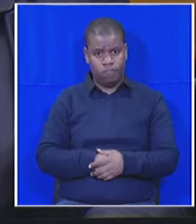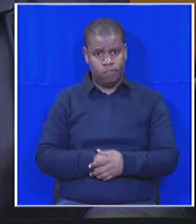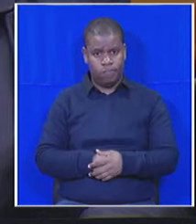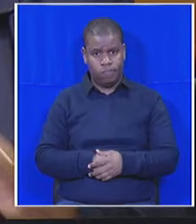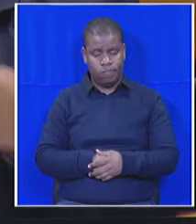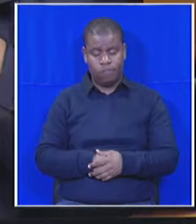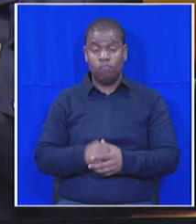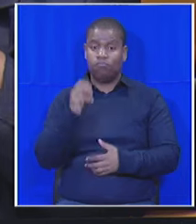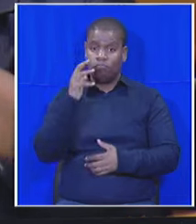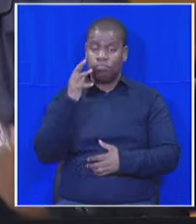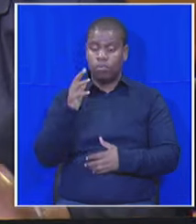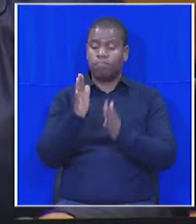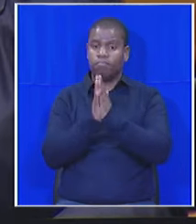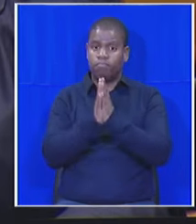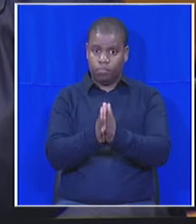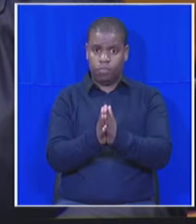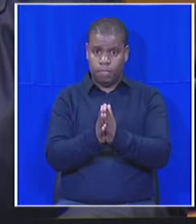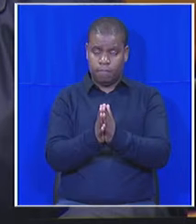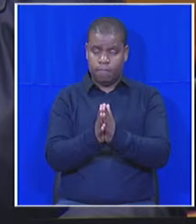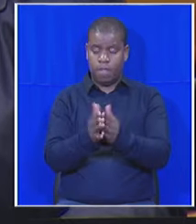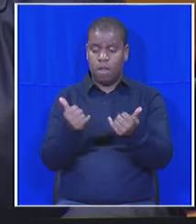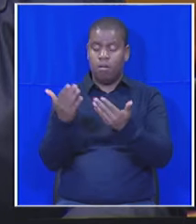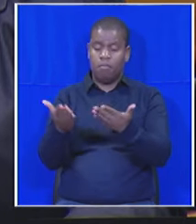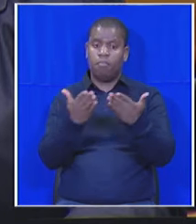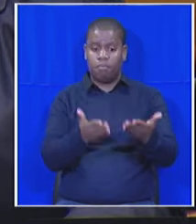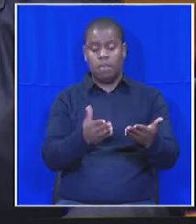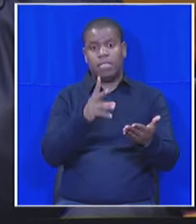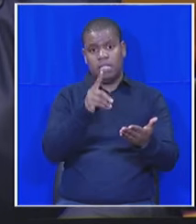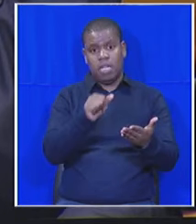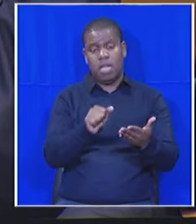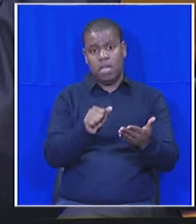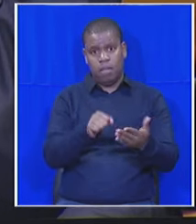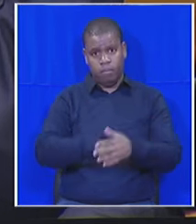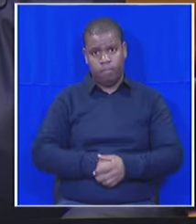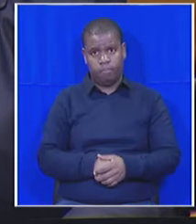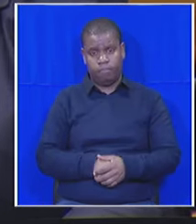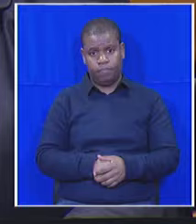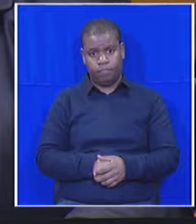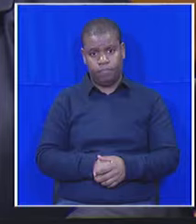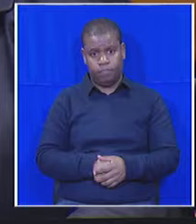A declaration having been requested, I will ask the Democratic Alliance.